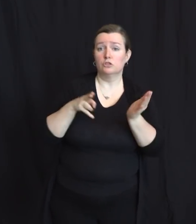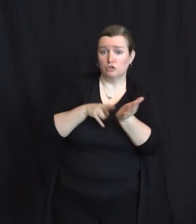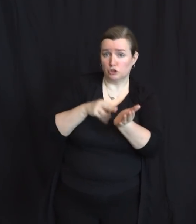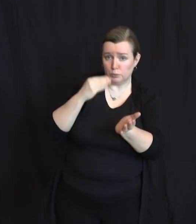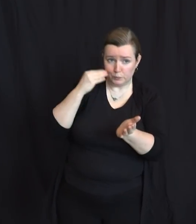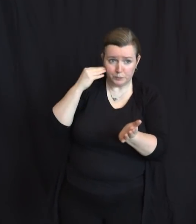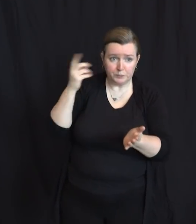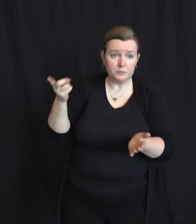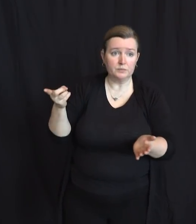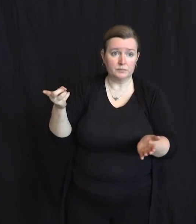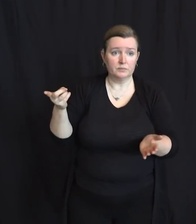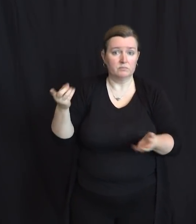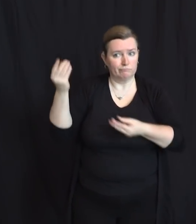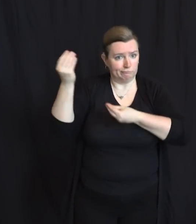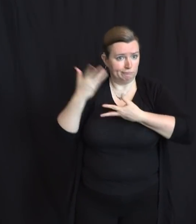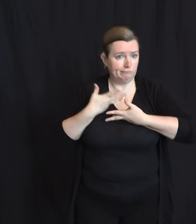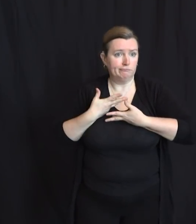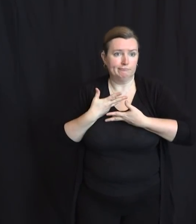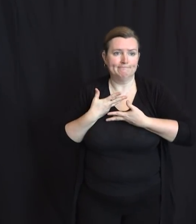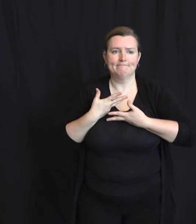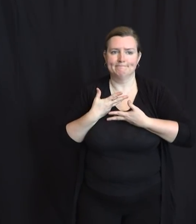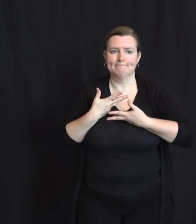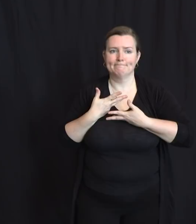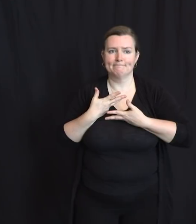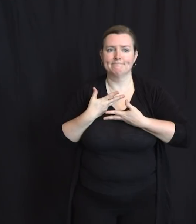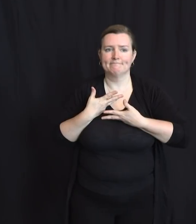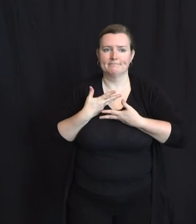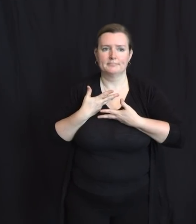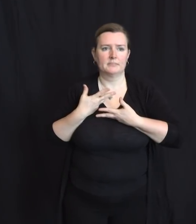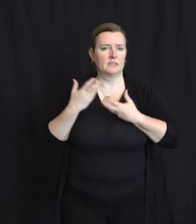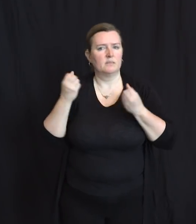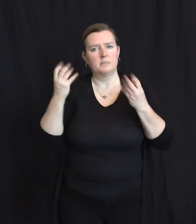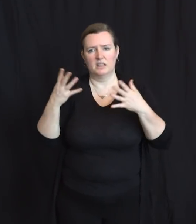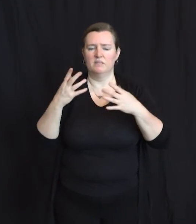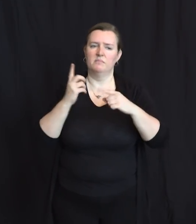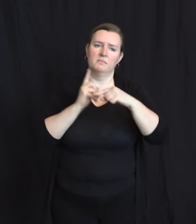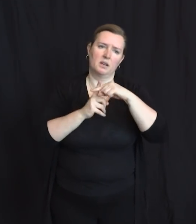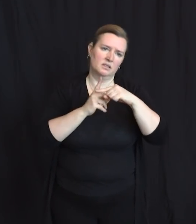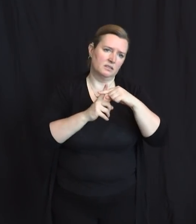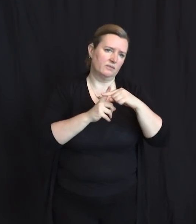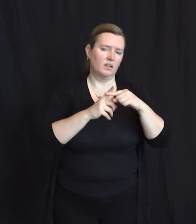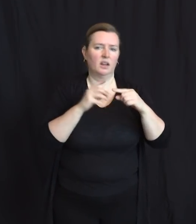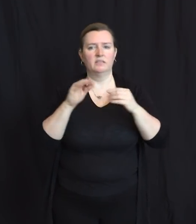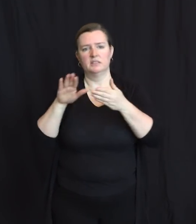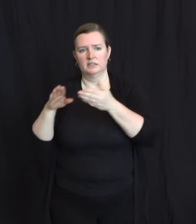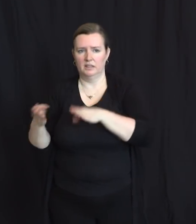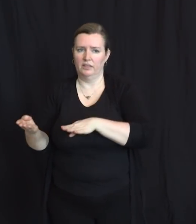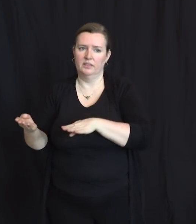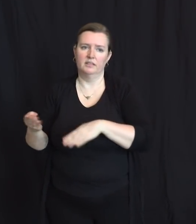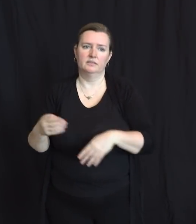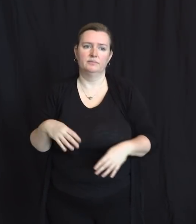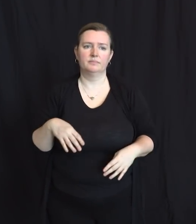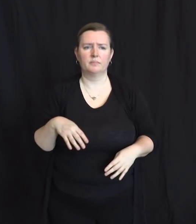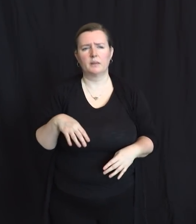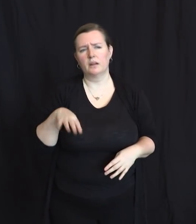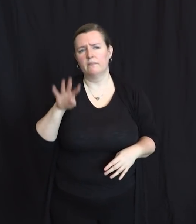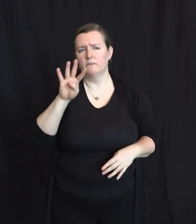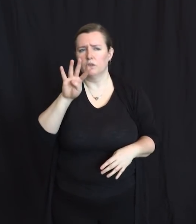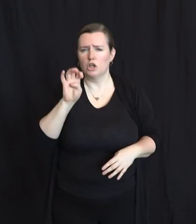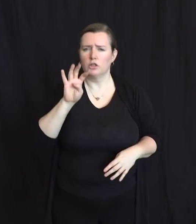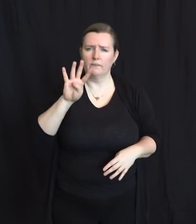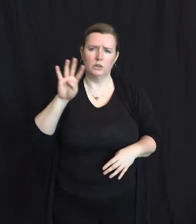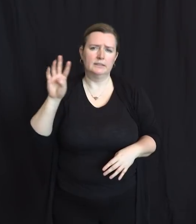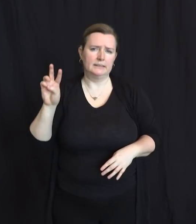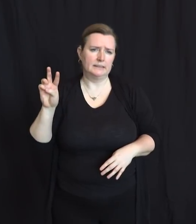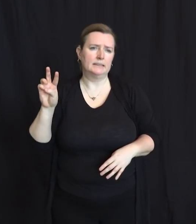are reporting cases and deaths. There are 446 long-term care facilities in the state right now